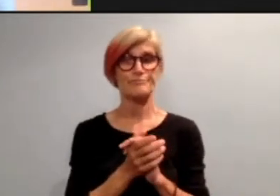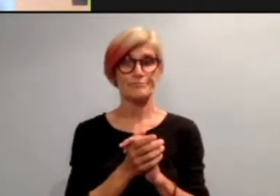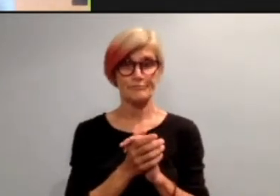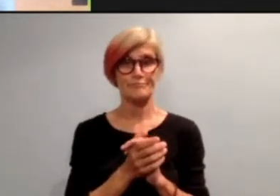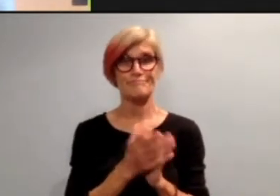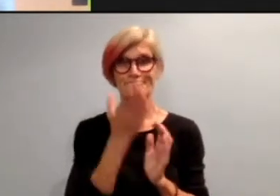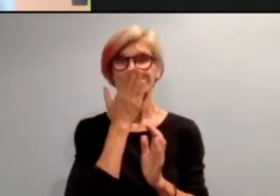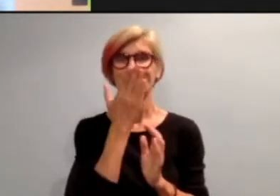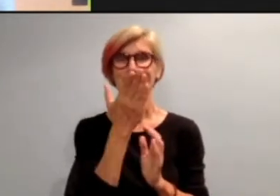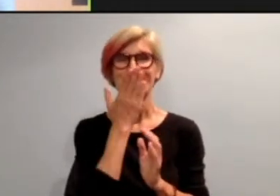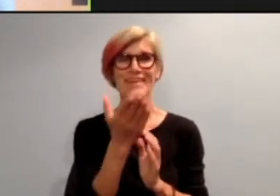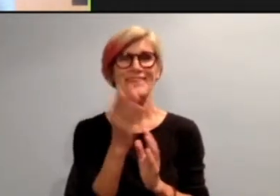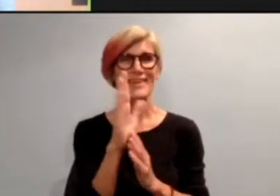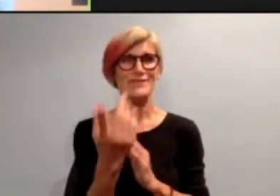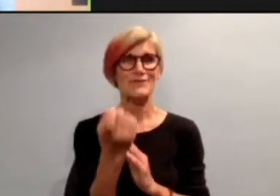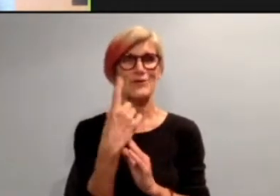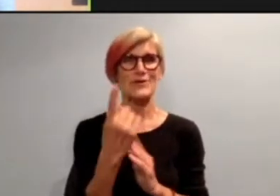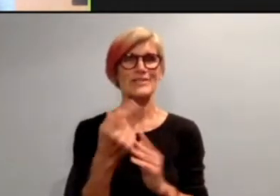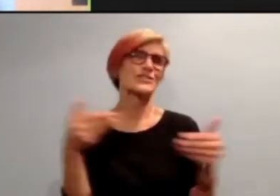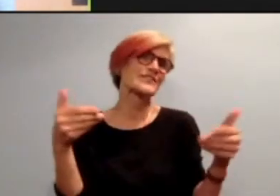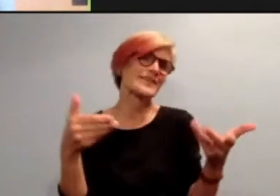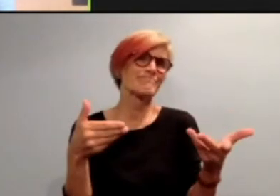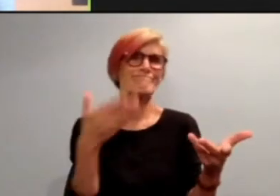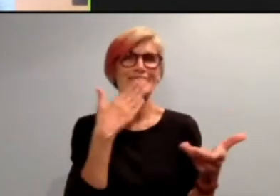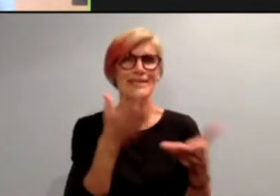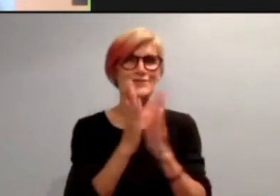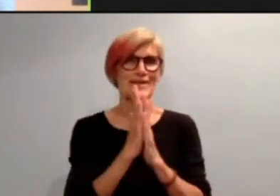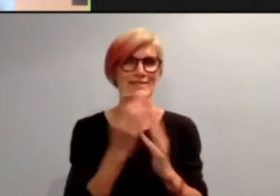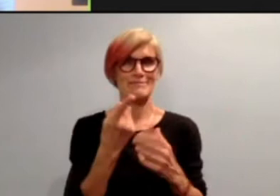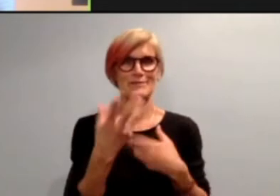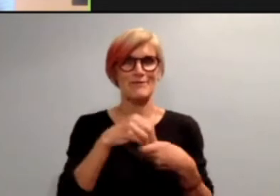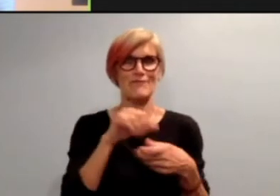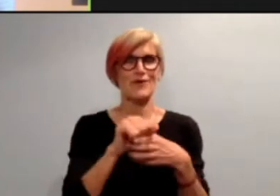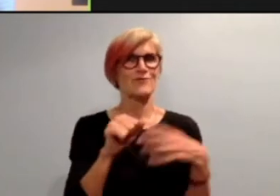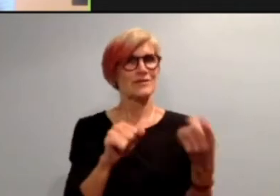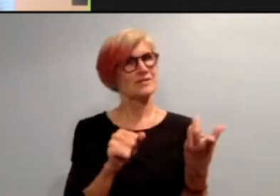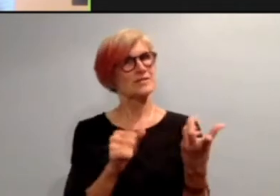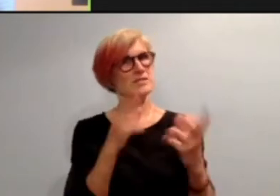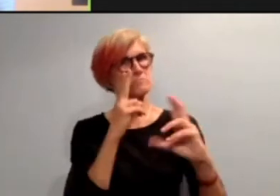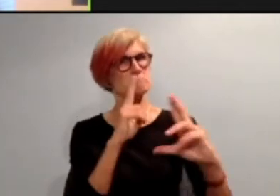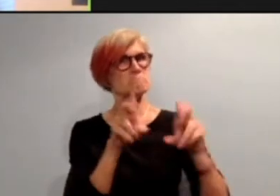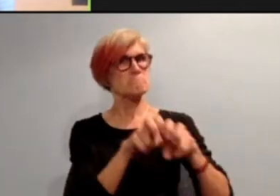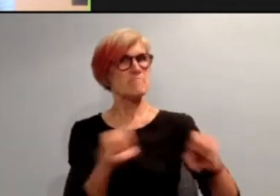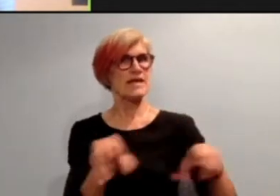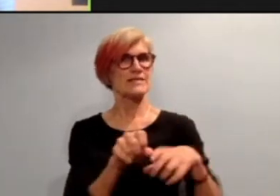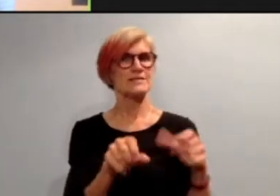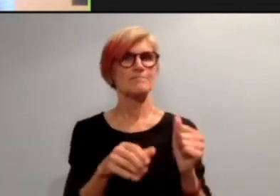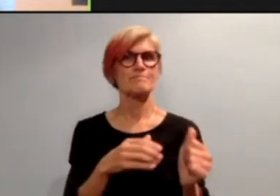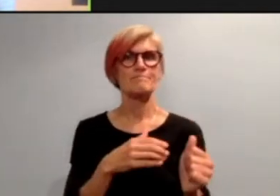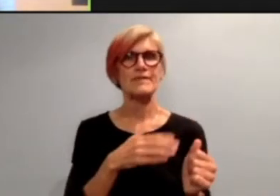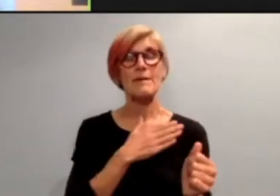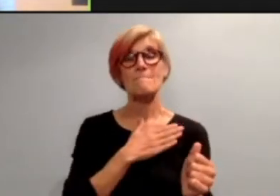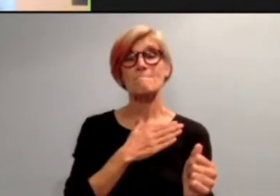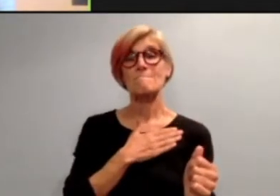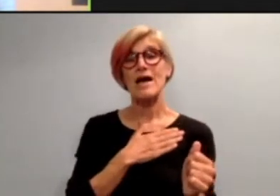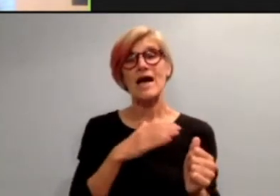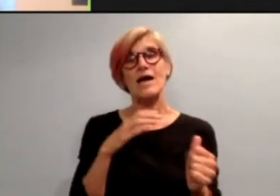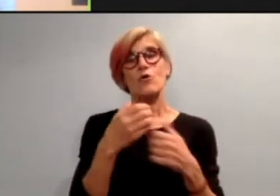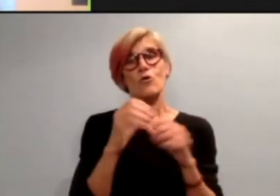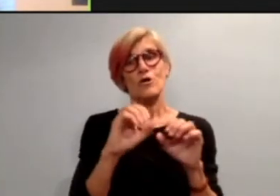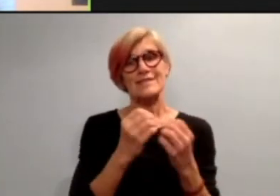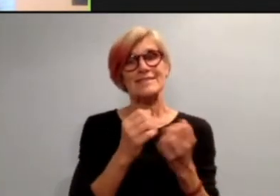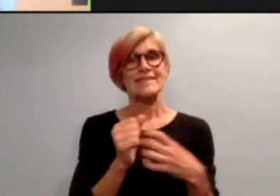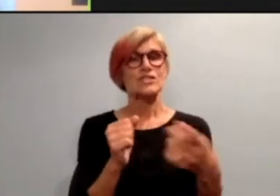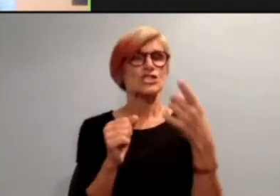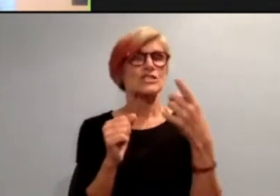Thanks, Melissa, for your question and inviting me to be part of this esteemed panel. APCON, my organization, is a coalition of over